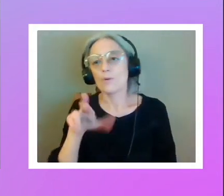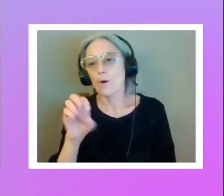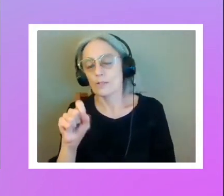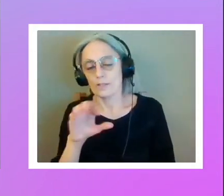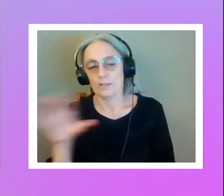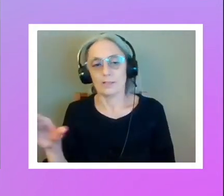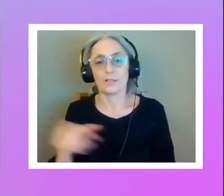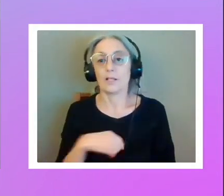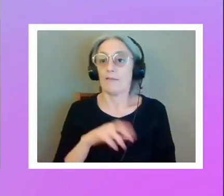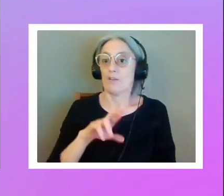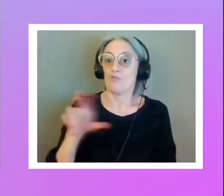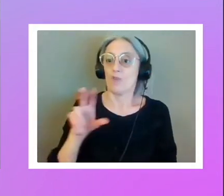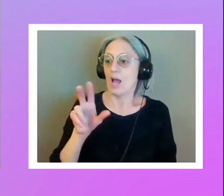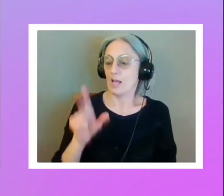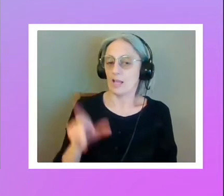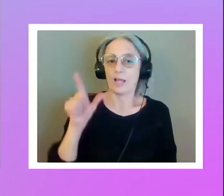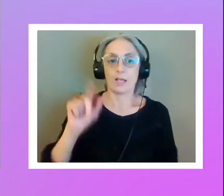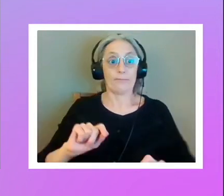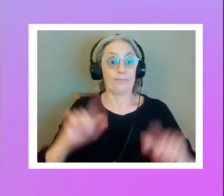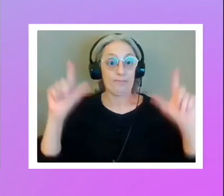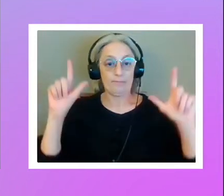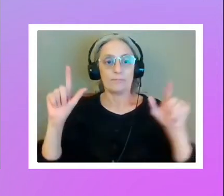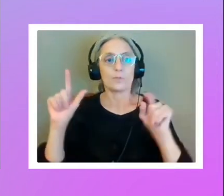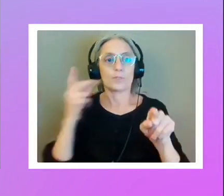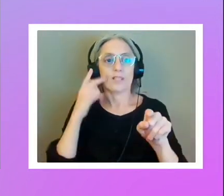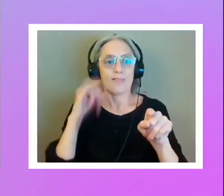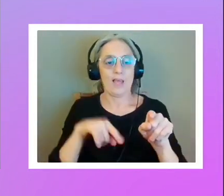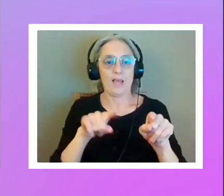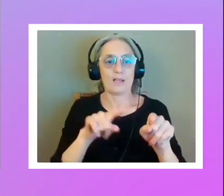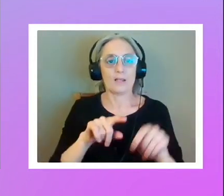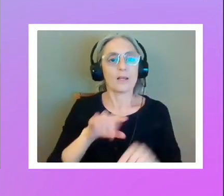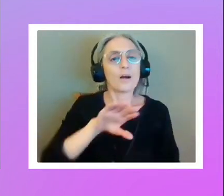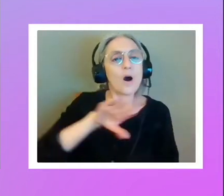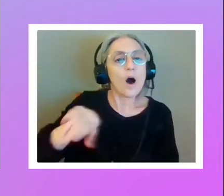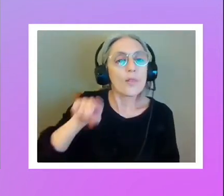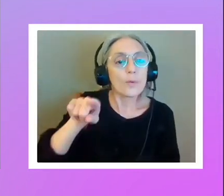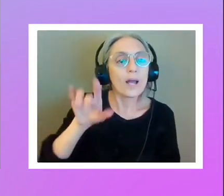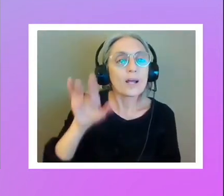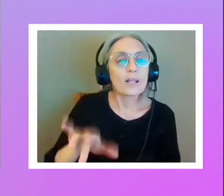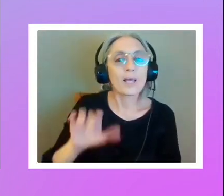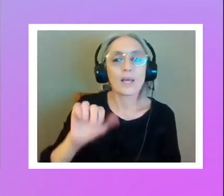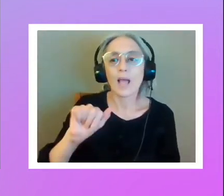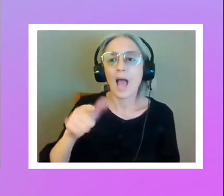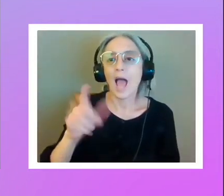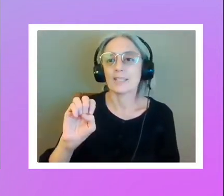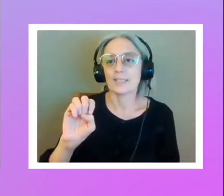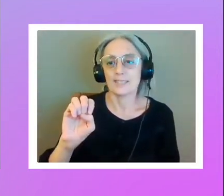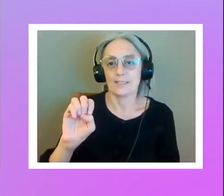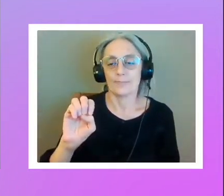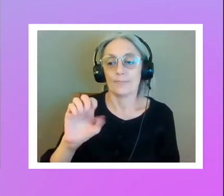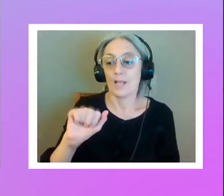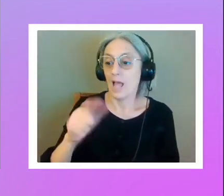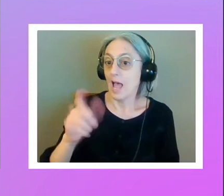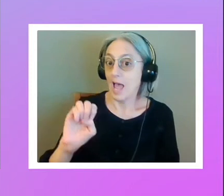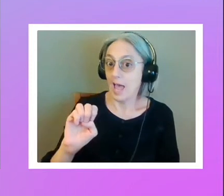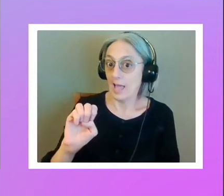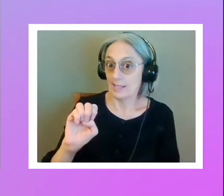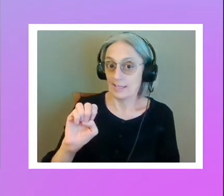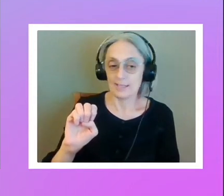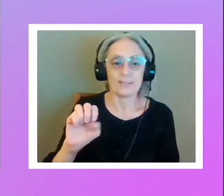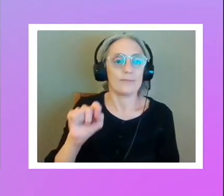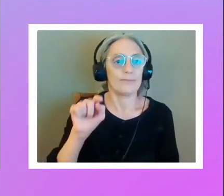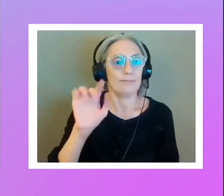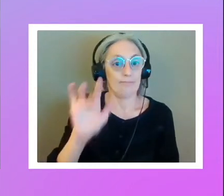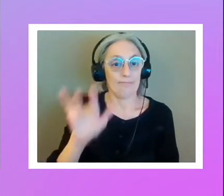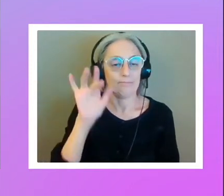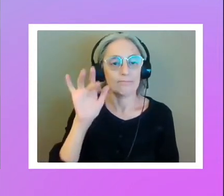into a web page. You're going to see something like this. You're going to go to the right here, and you're going to click on that Axe. When you click on the Axe, it's going to